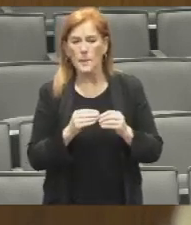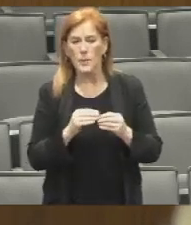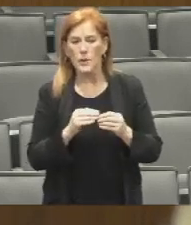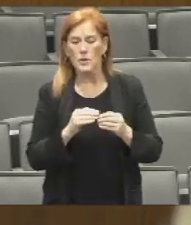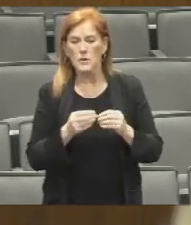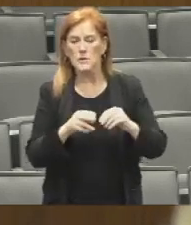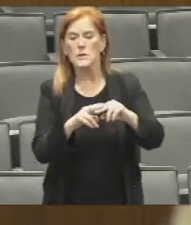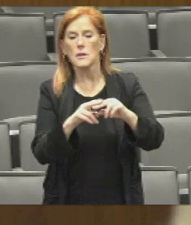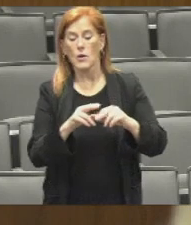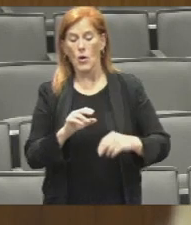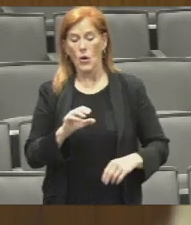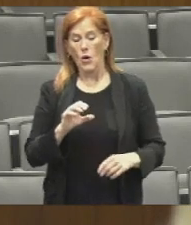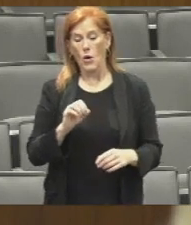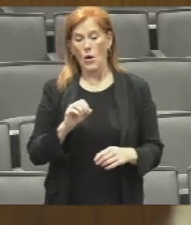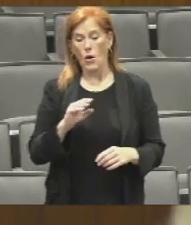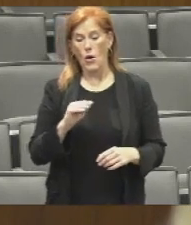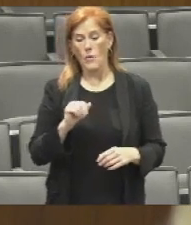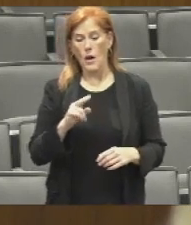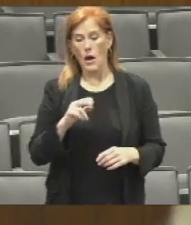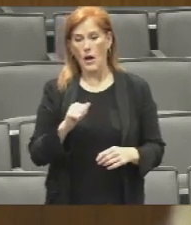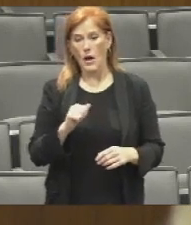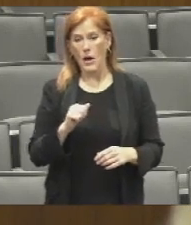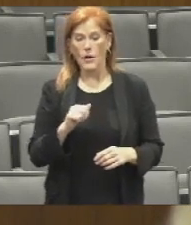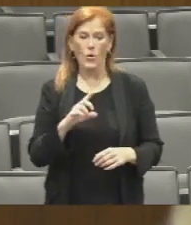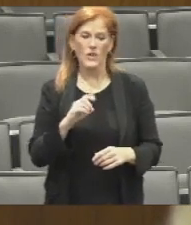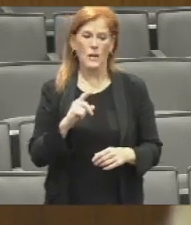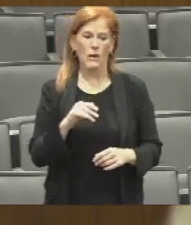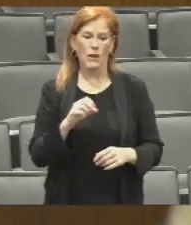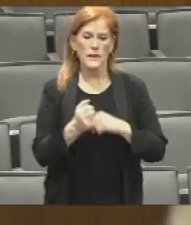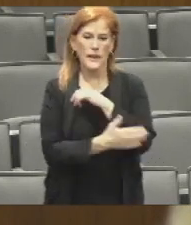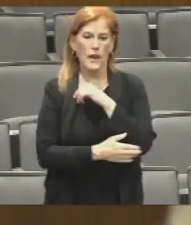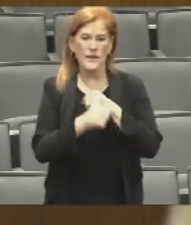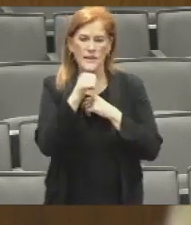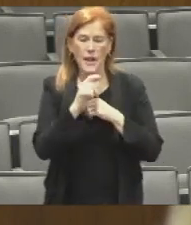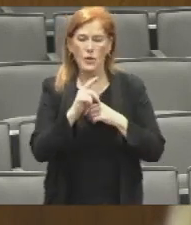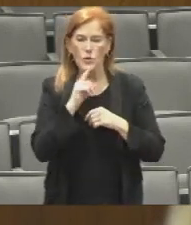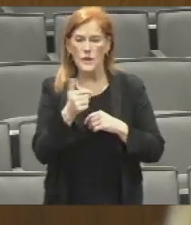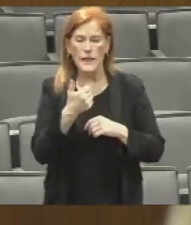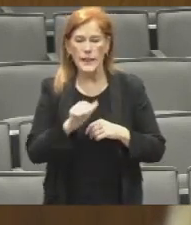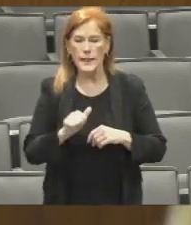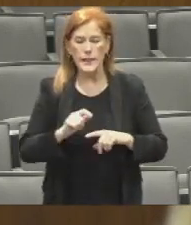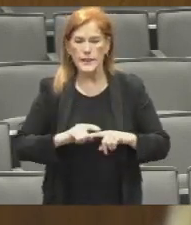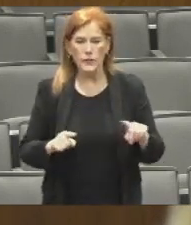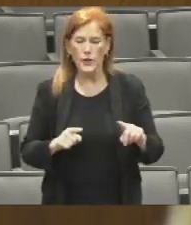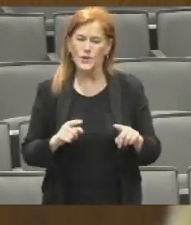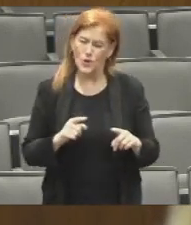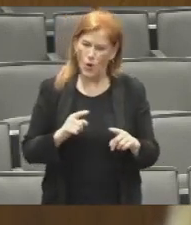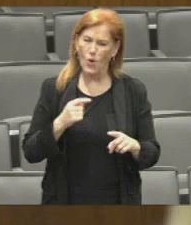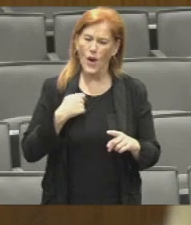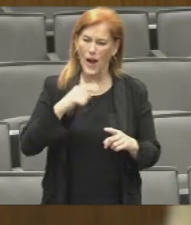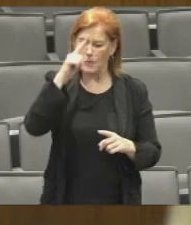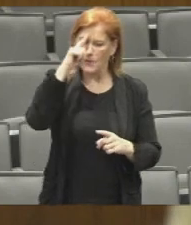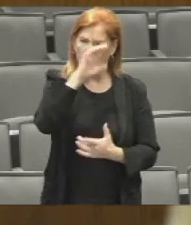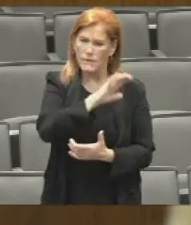Omaha is not too different, or Douglas County is not too different, and it's just a mystery to me